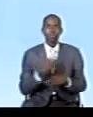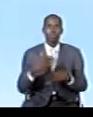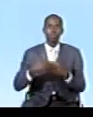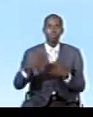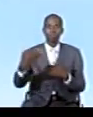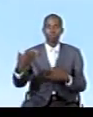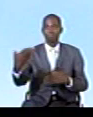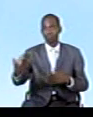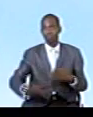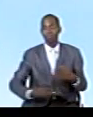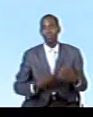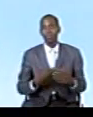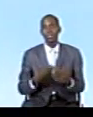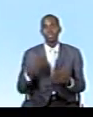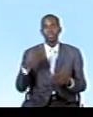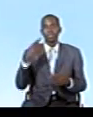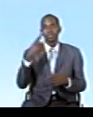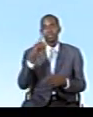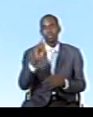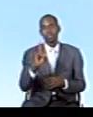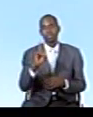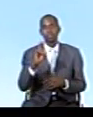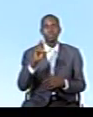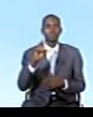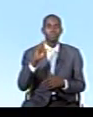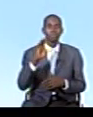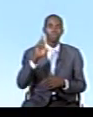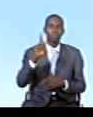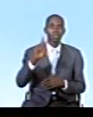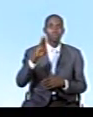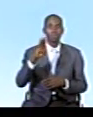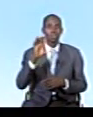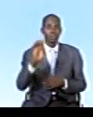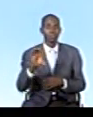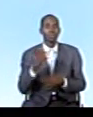Life Bible Church Choir and Orchestra from Lagos and Ghana.